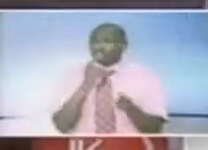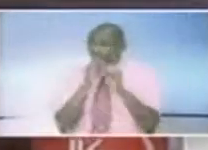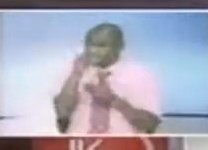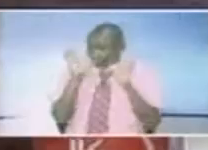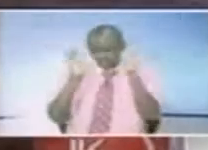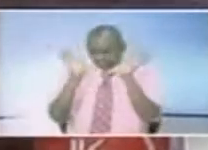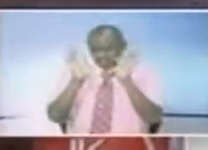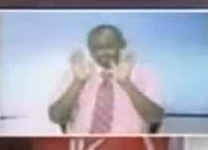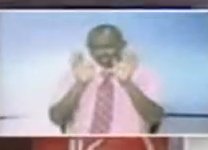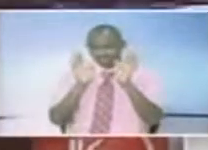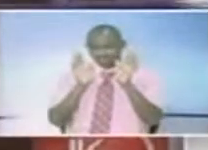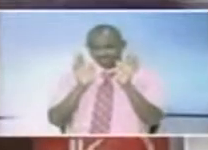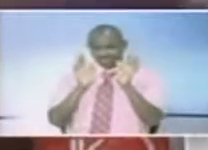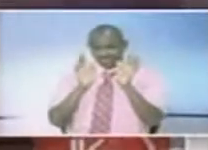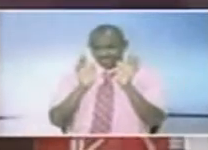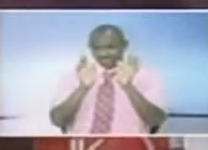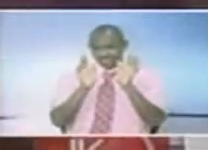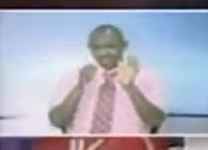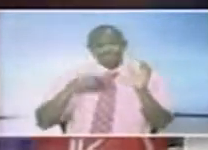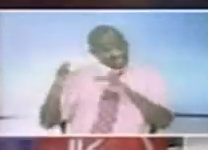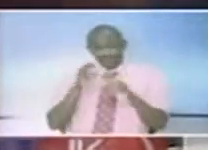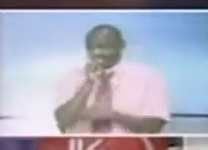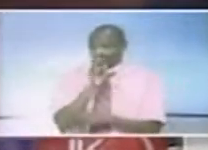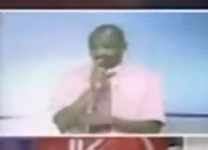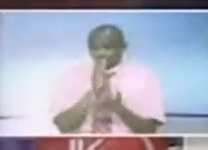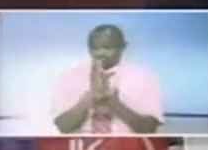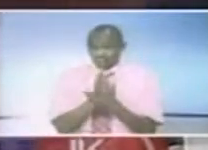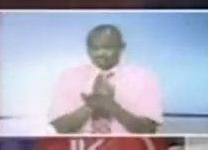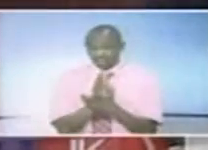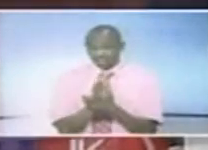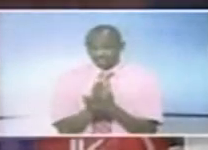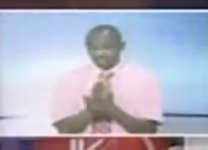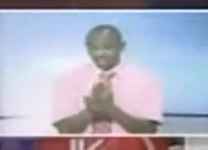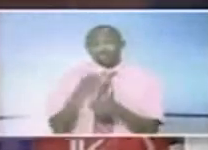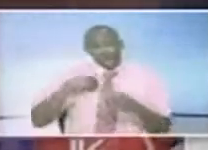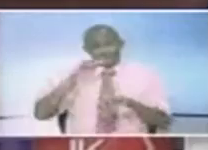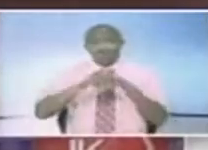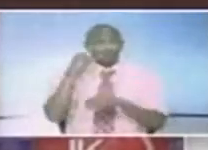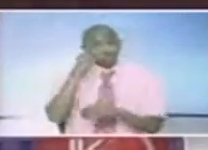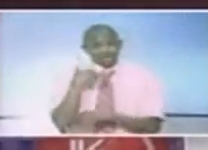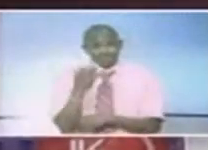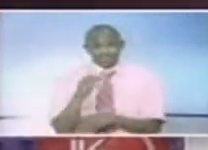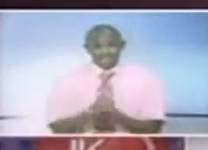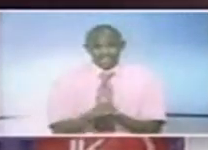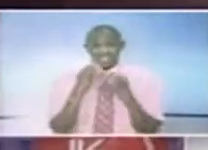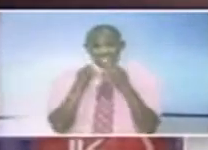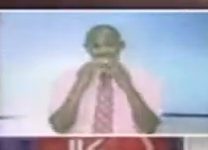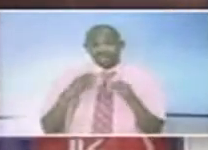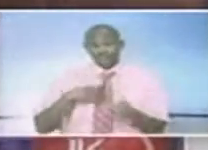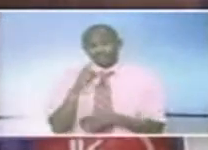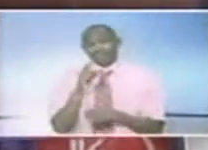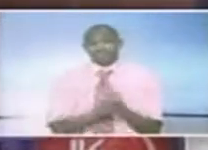about it. I'm still suffering. But you have a good phone. You know. Thanks to the people